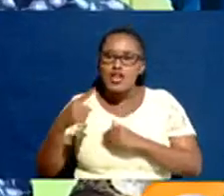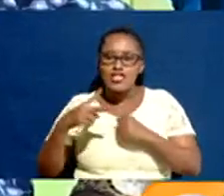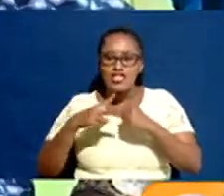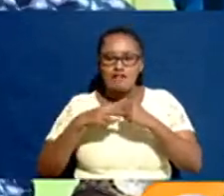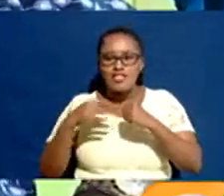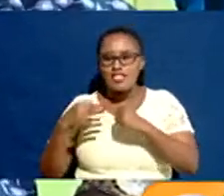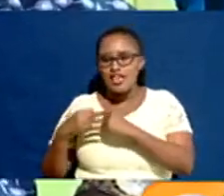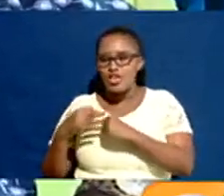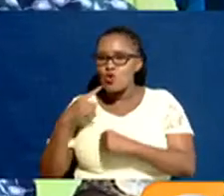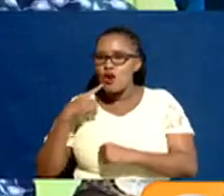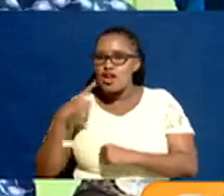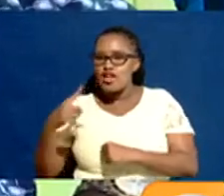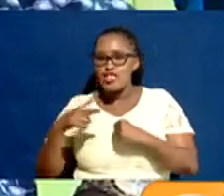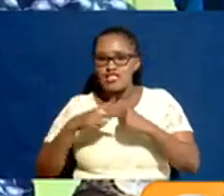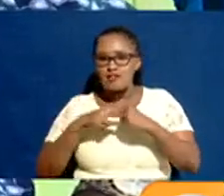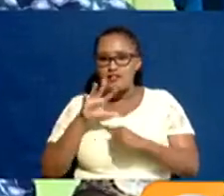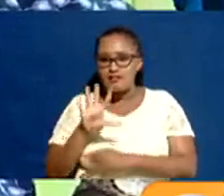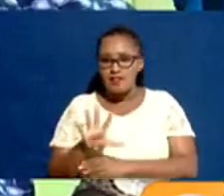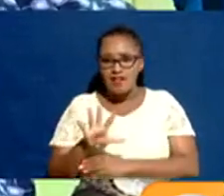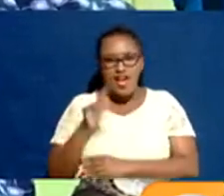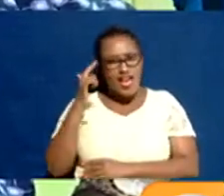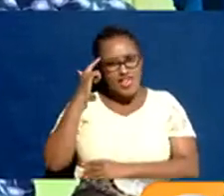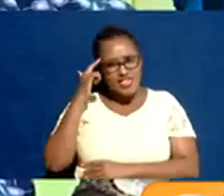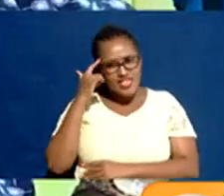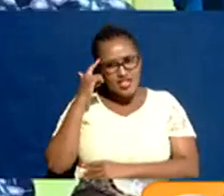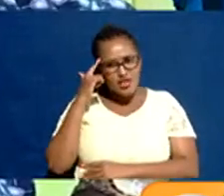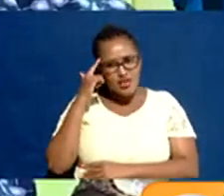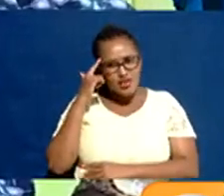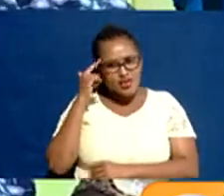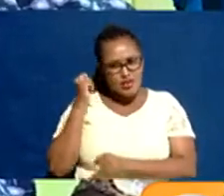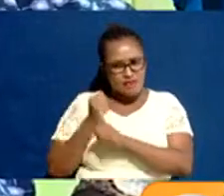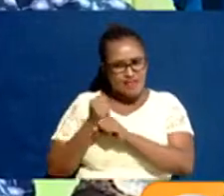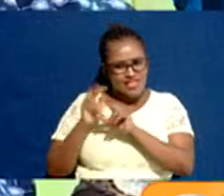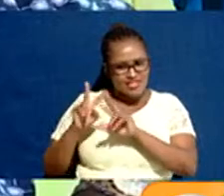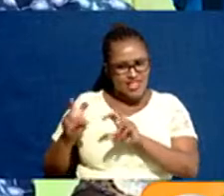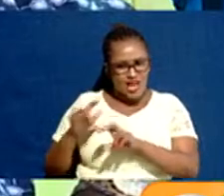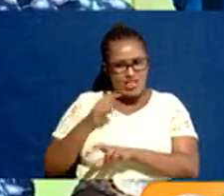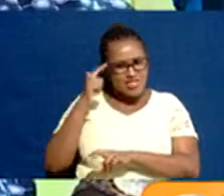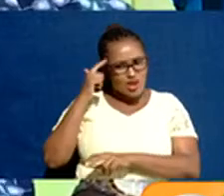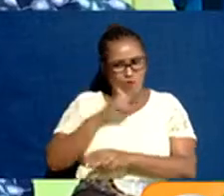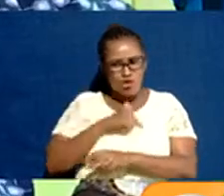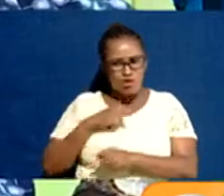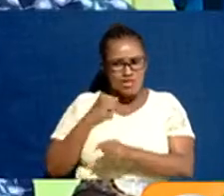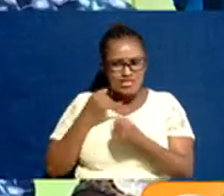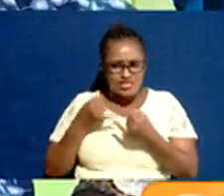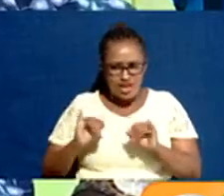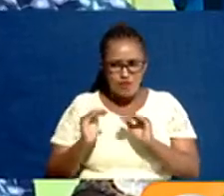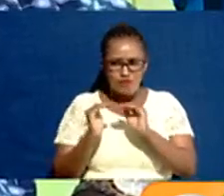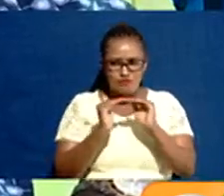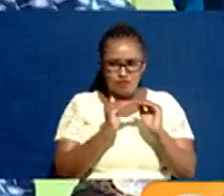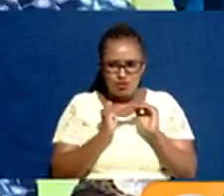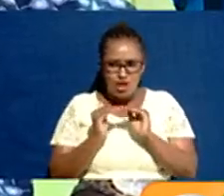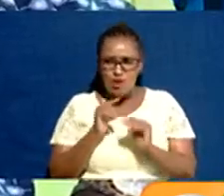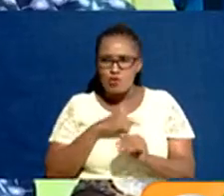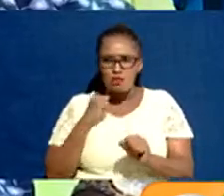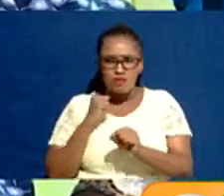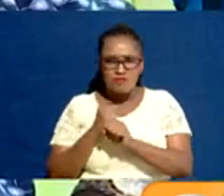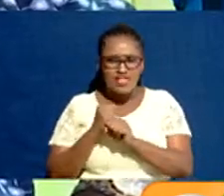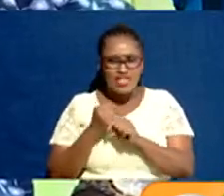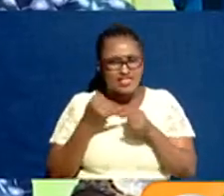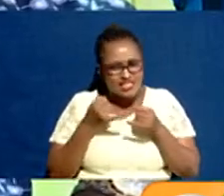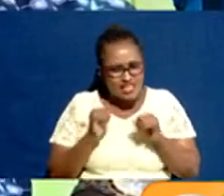175. I think without blowing our own trumpet, I think we are not doing very badly. We are not doing as much as we would have